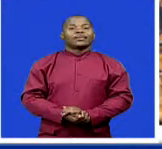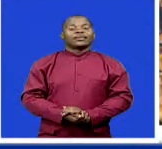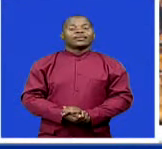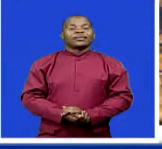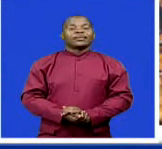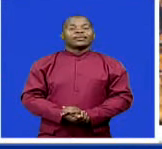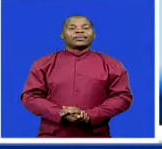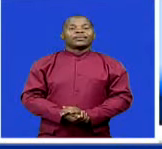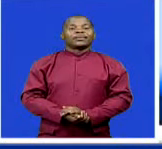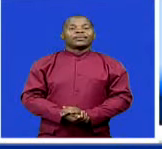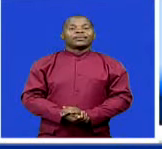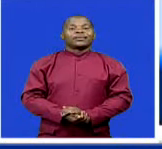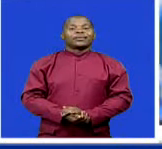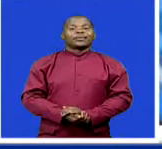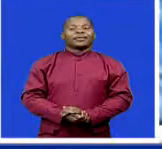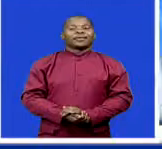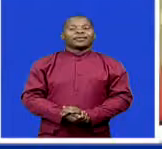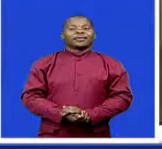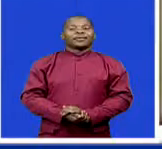tonight.